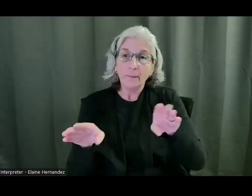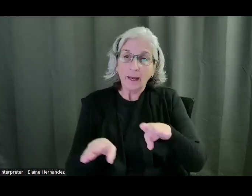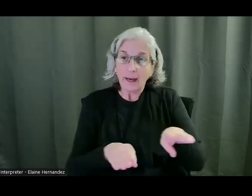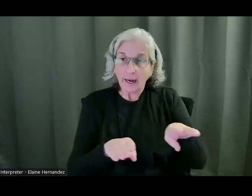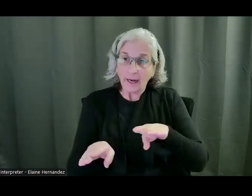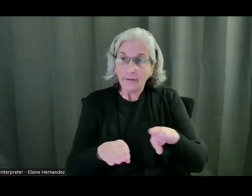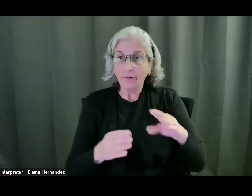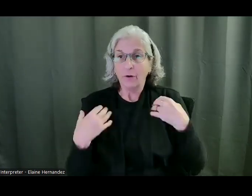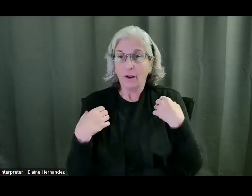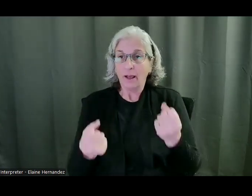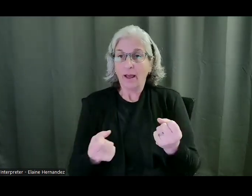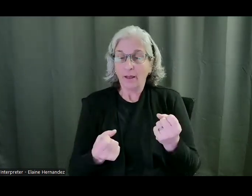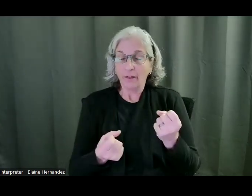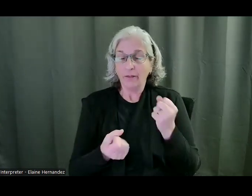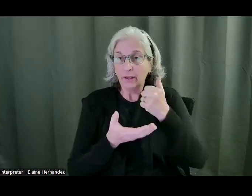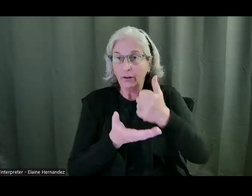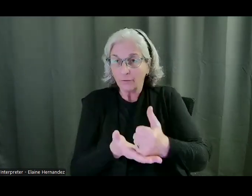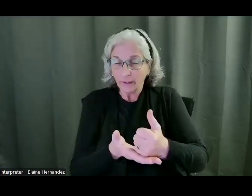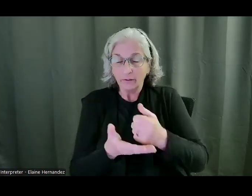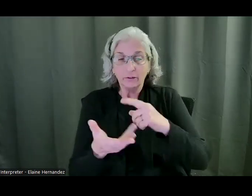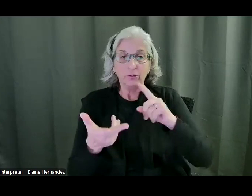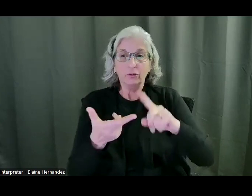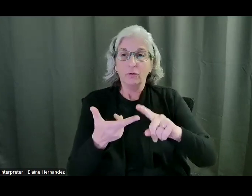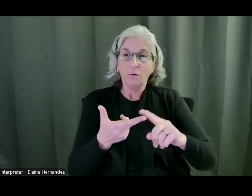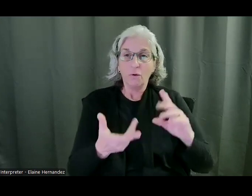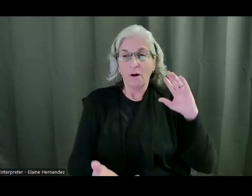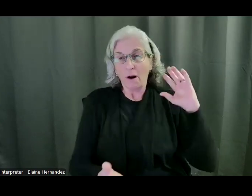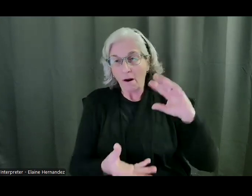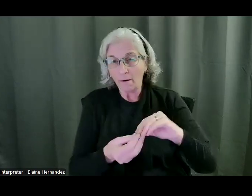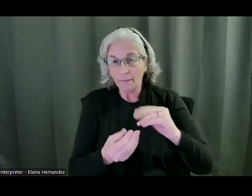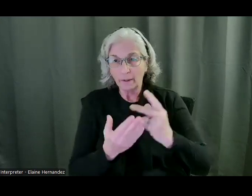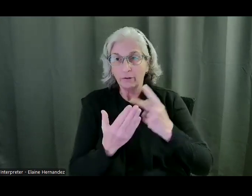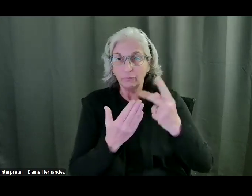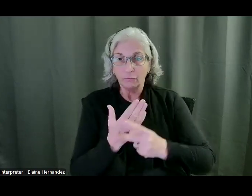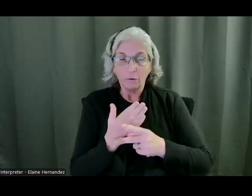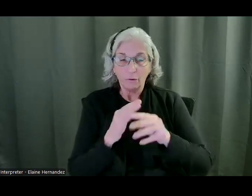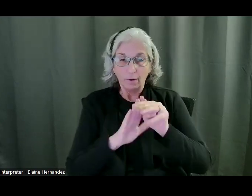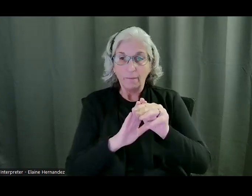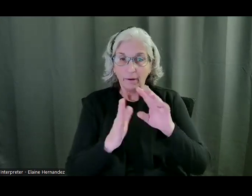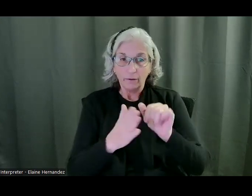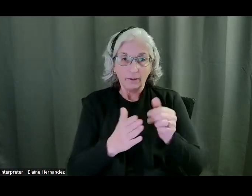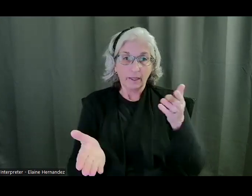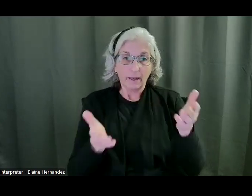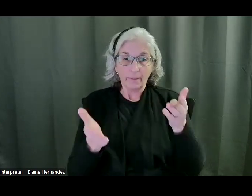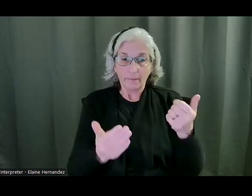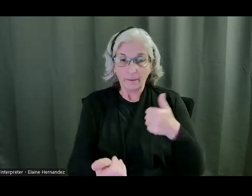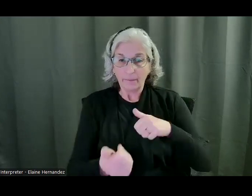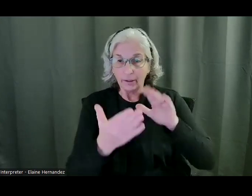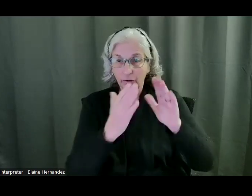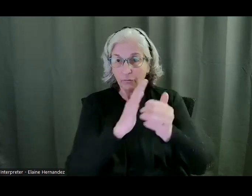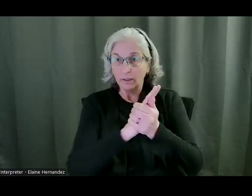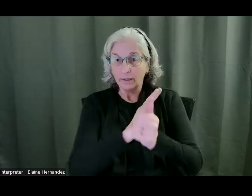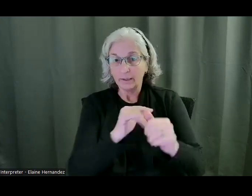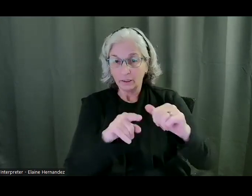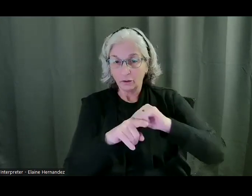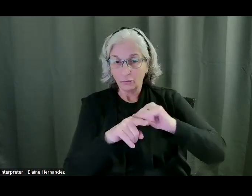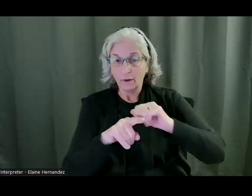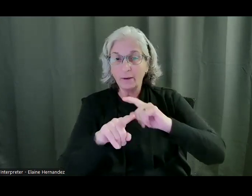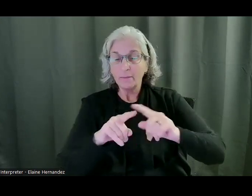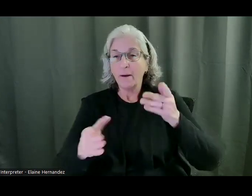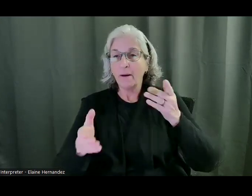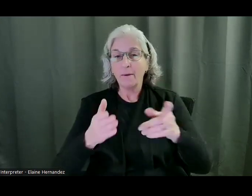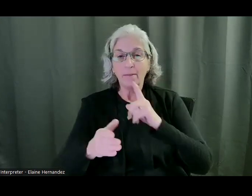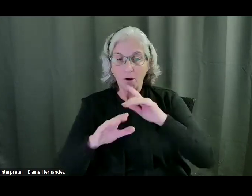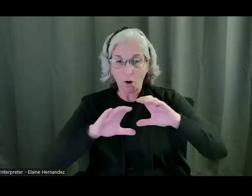even more comprehensive program models that might address skills training but are maybe group and based in modality and